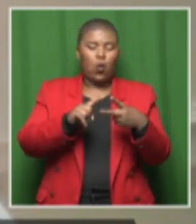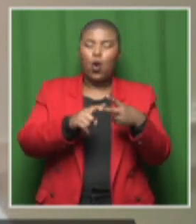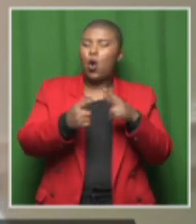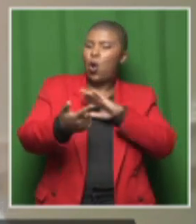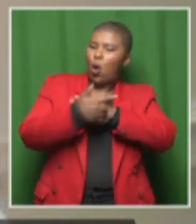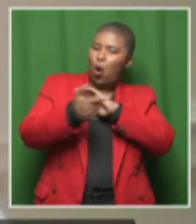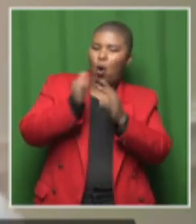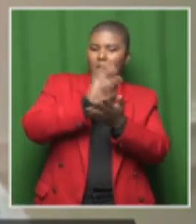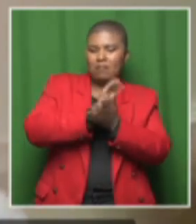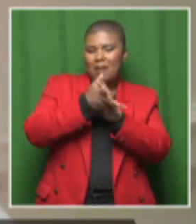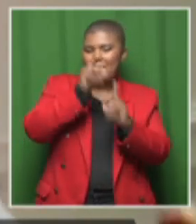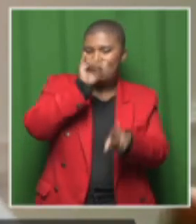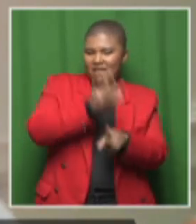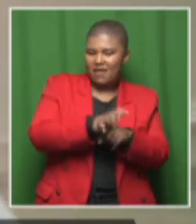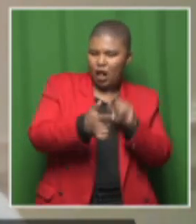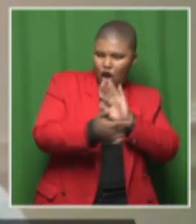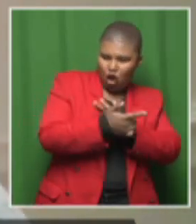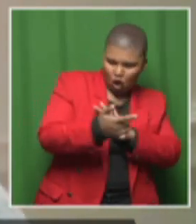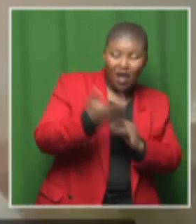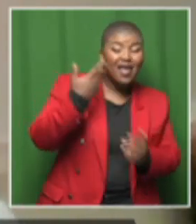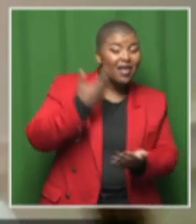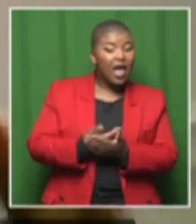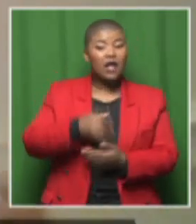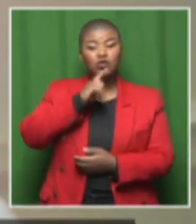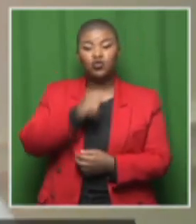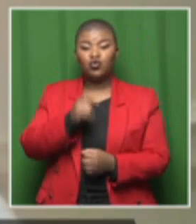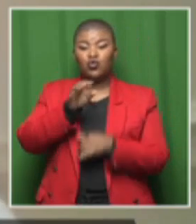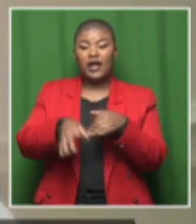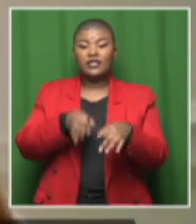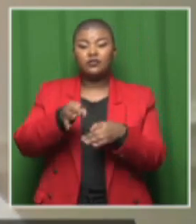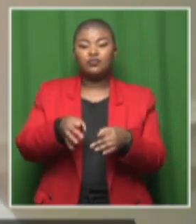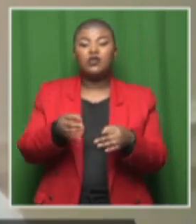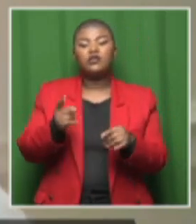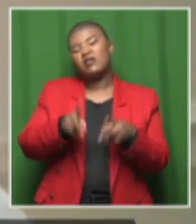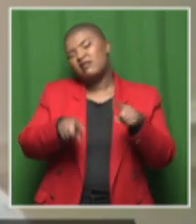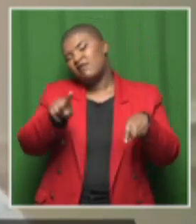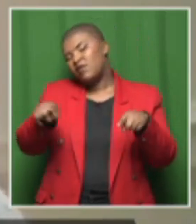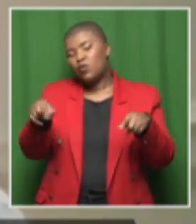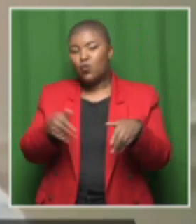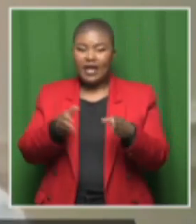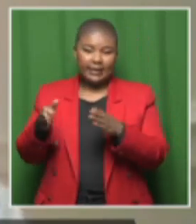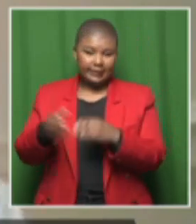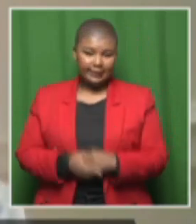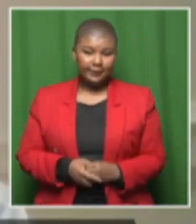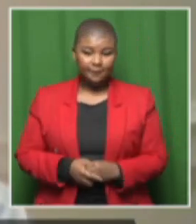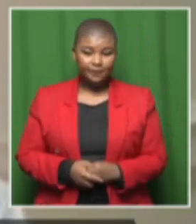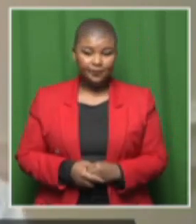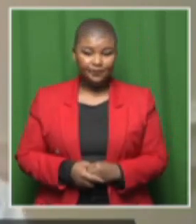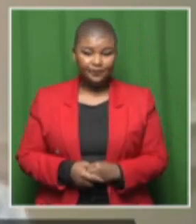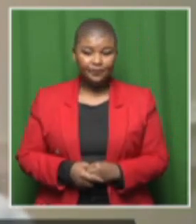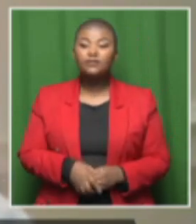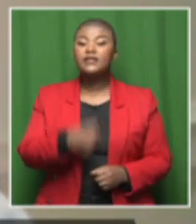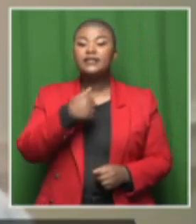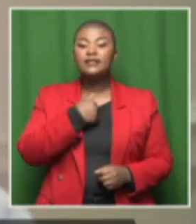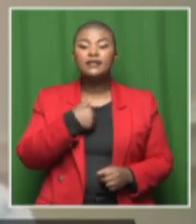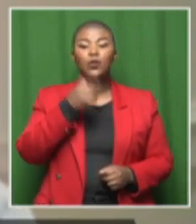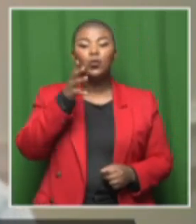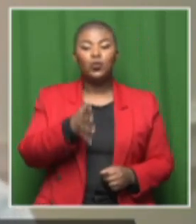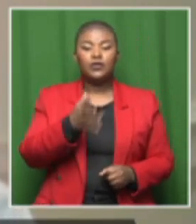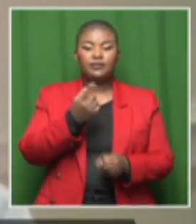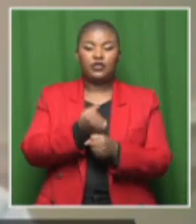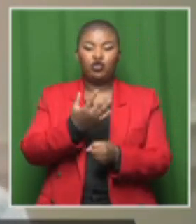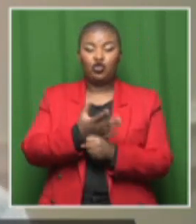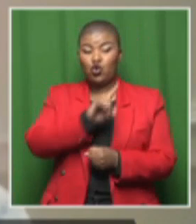to a legal entity can be, defined in various forms. So we are going to dissect that